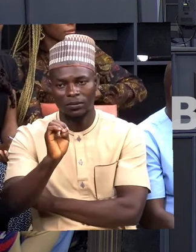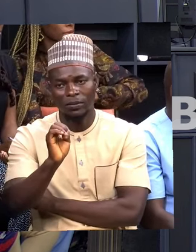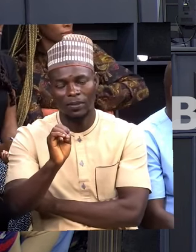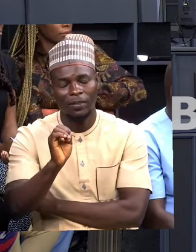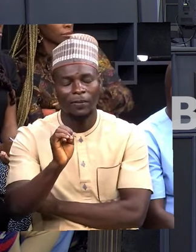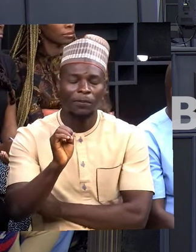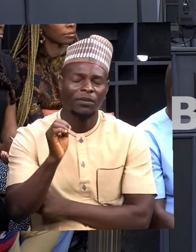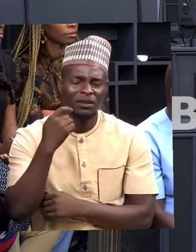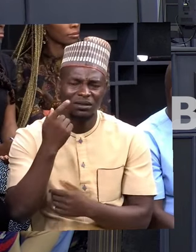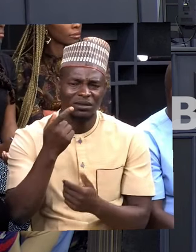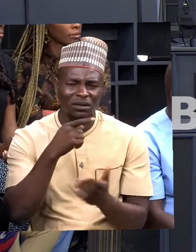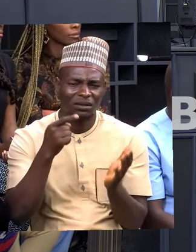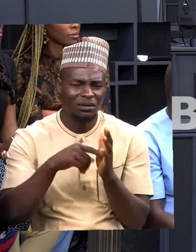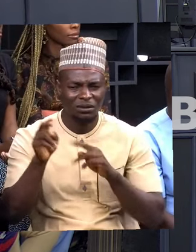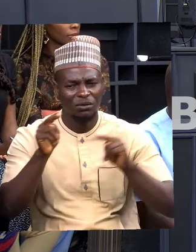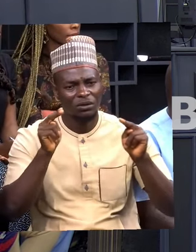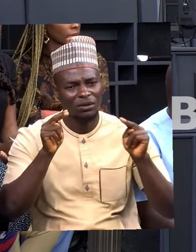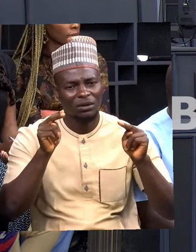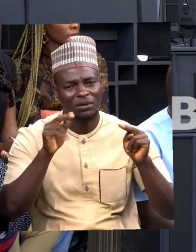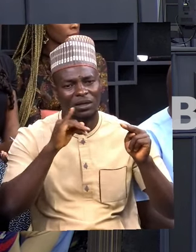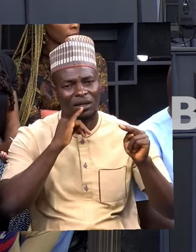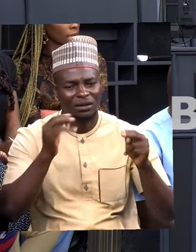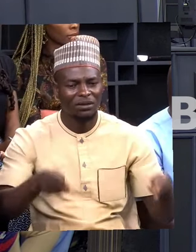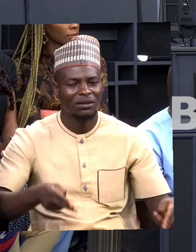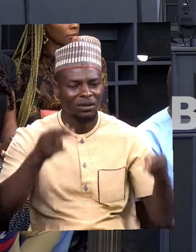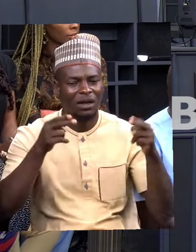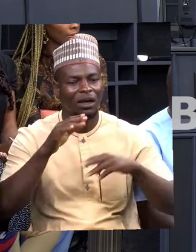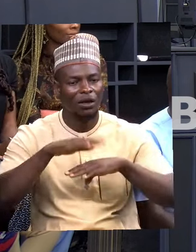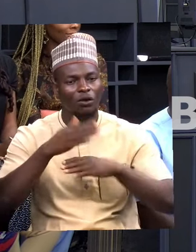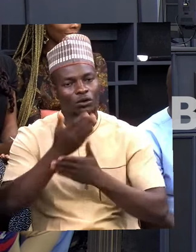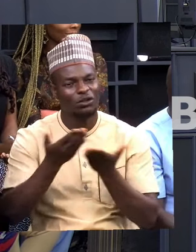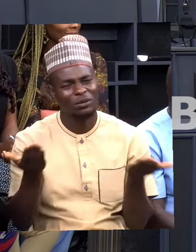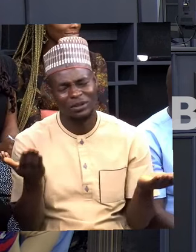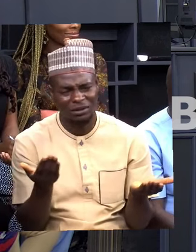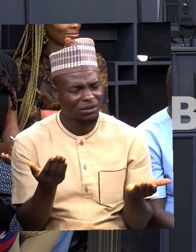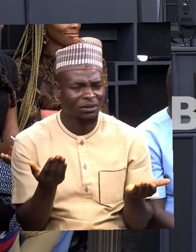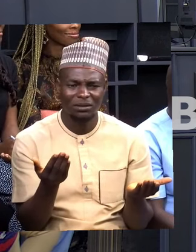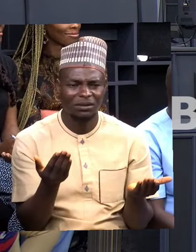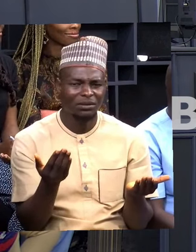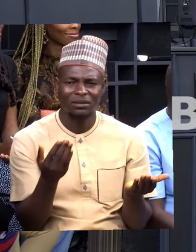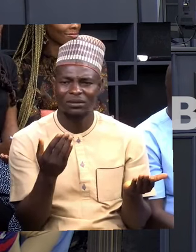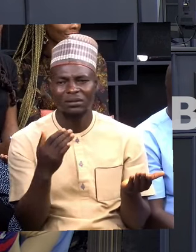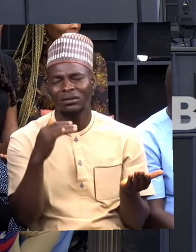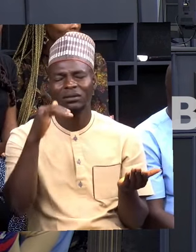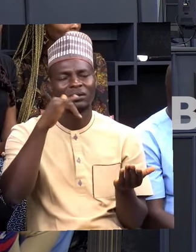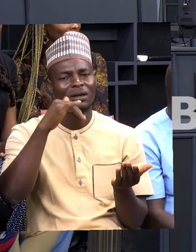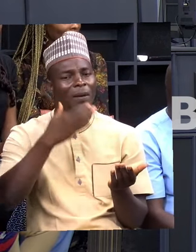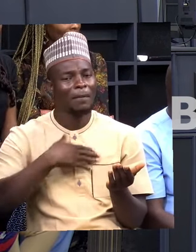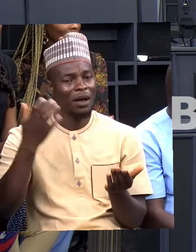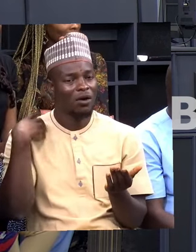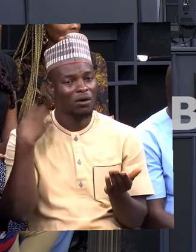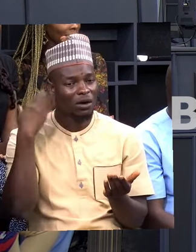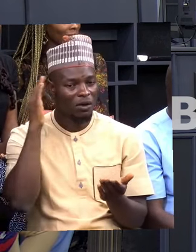Ogiari. He said this ordinary is high on something. My oga go sack me